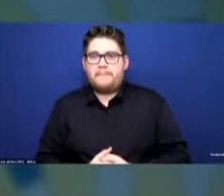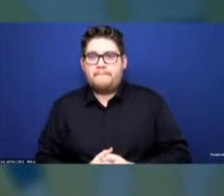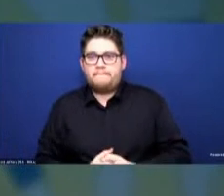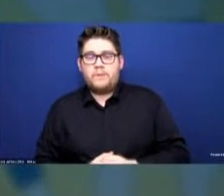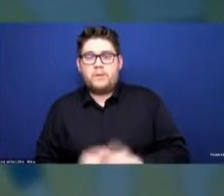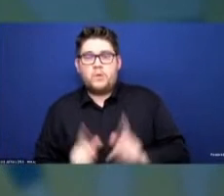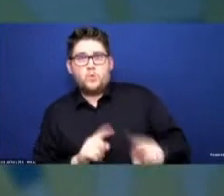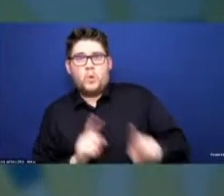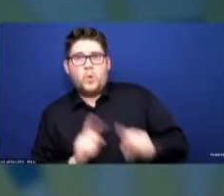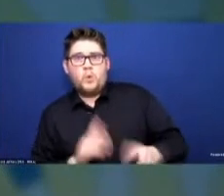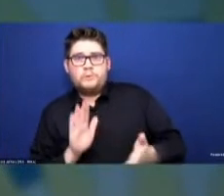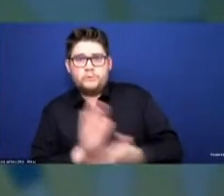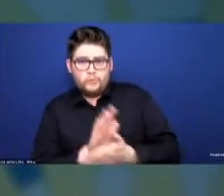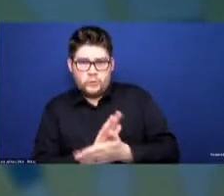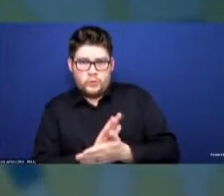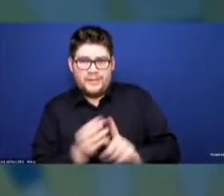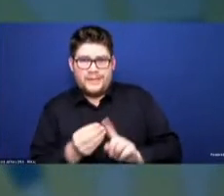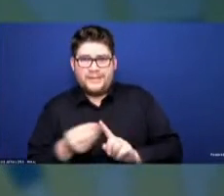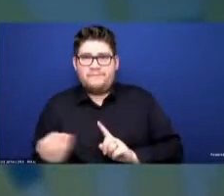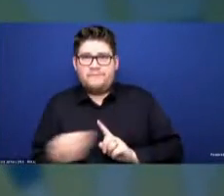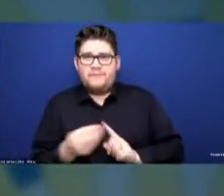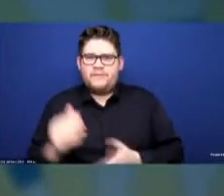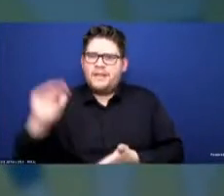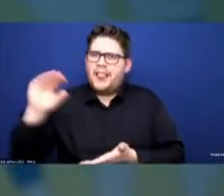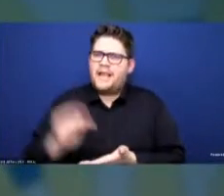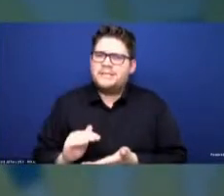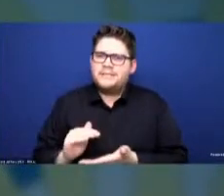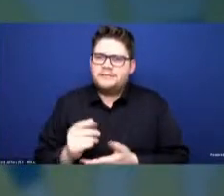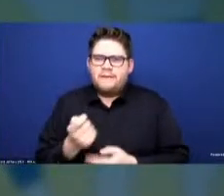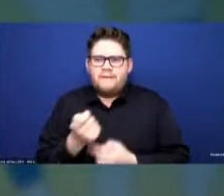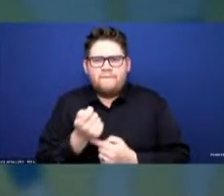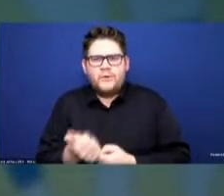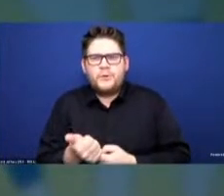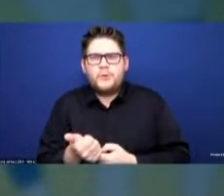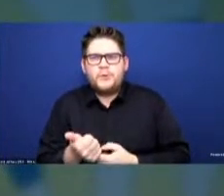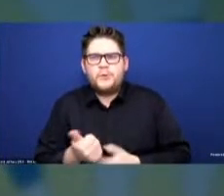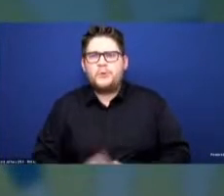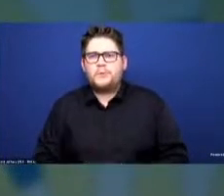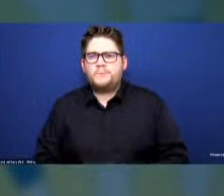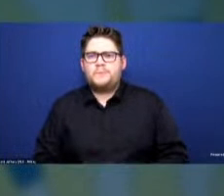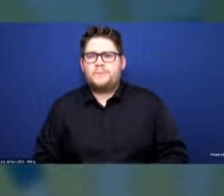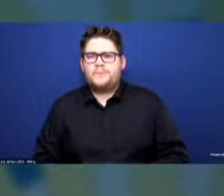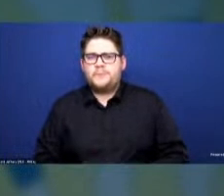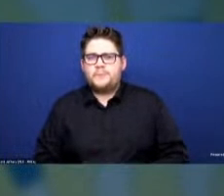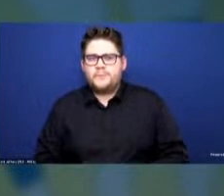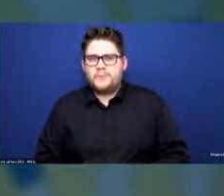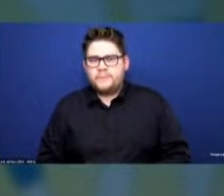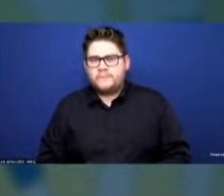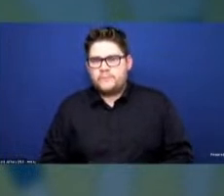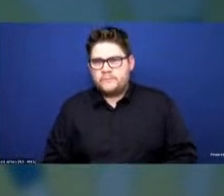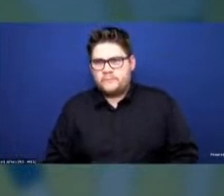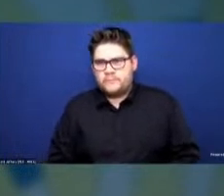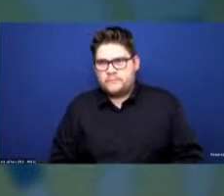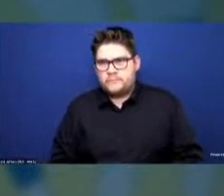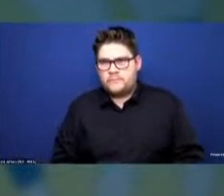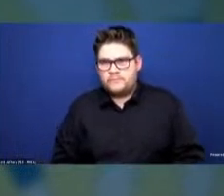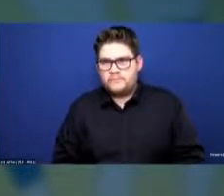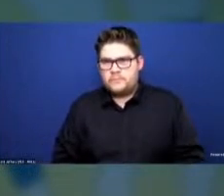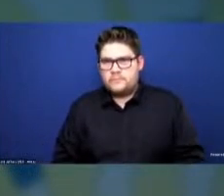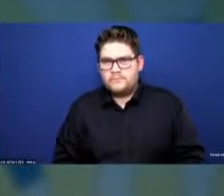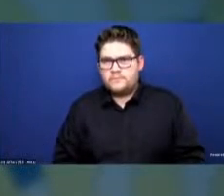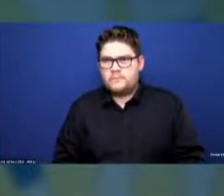transmission are much, much less. Having said that, it is absolutely clear that every exposure event